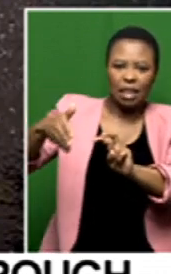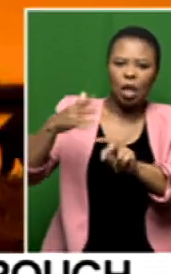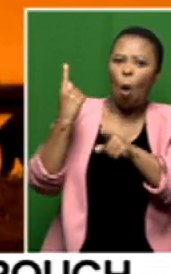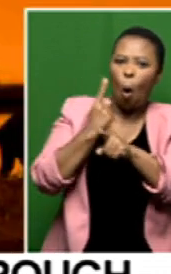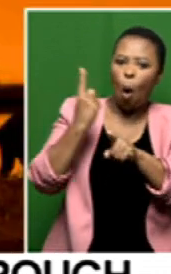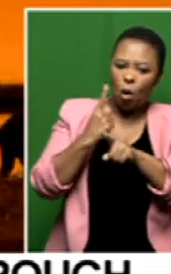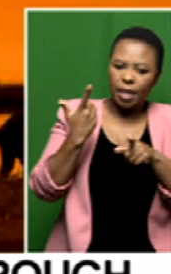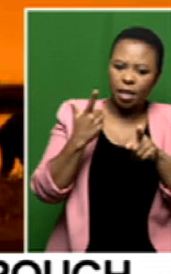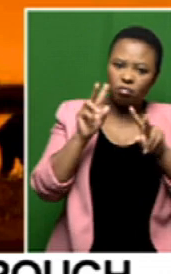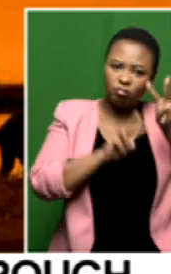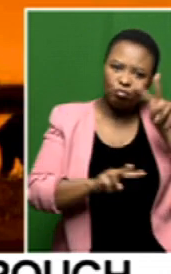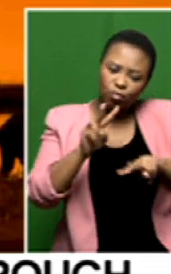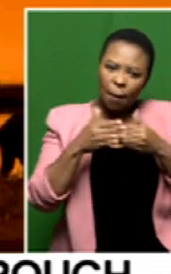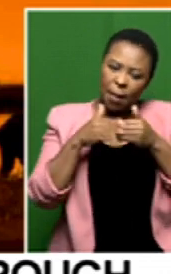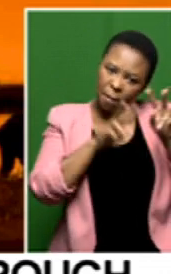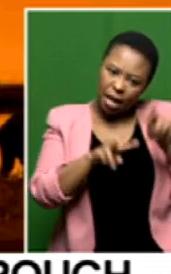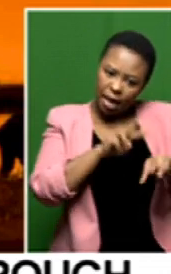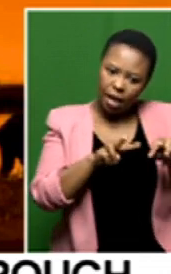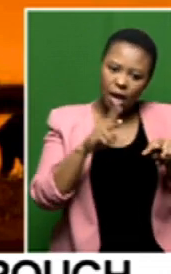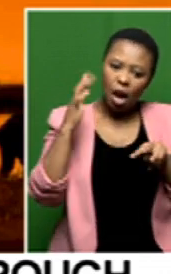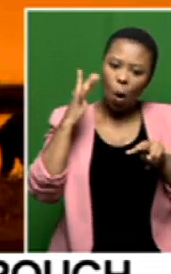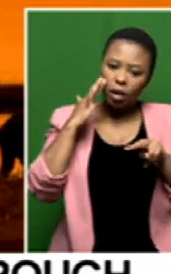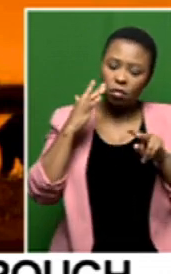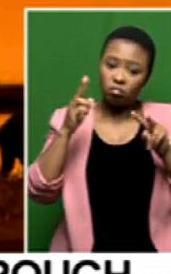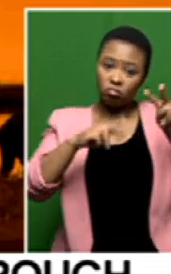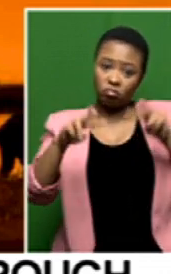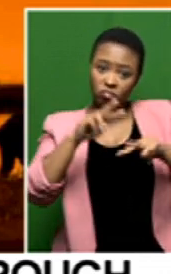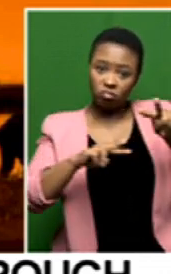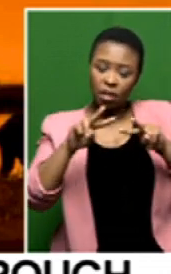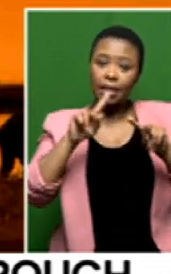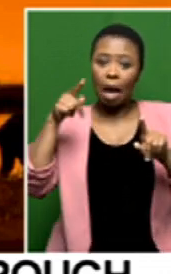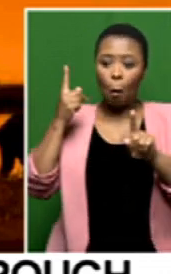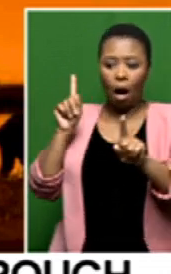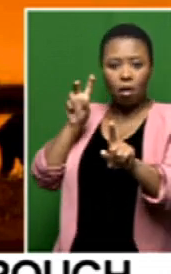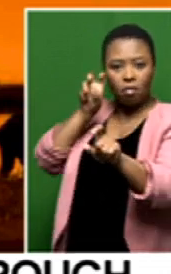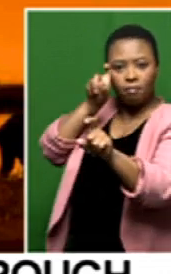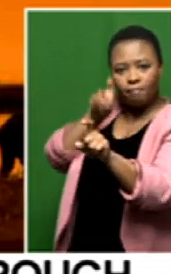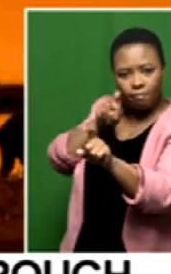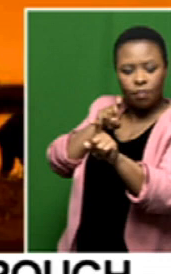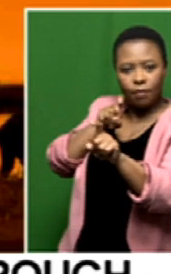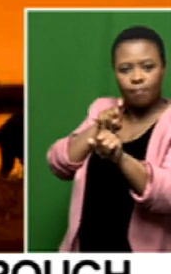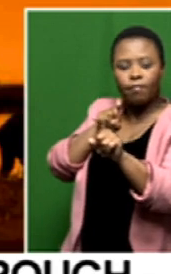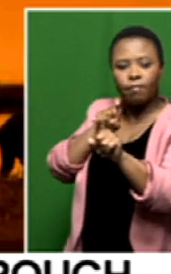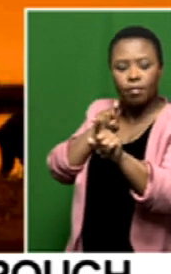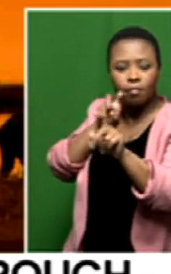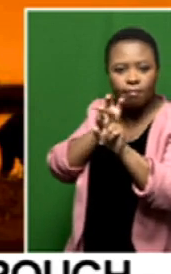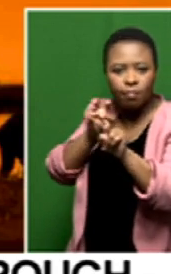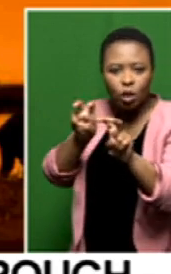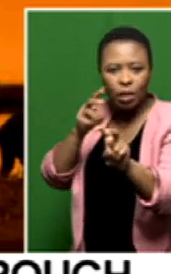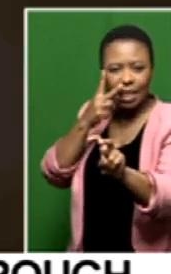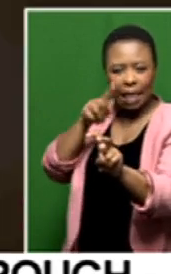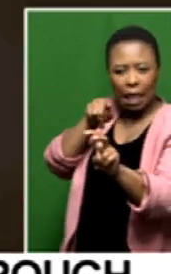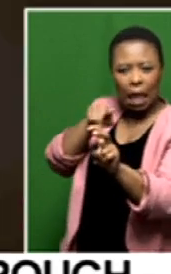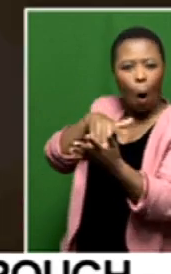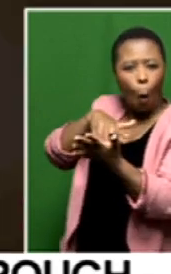with a babysitter. So when the pack goes off to hunt, they usually leave someone behind to make sure that the pups are safe because they're